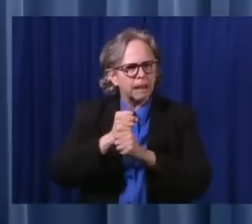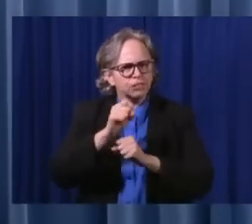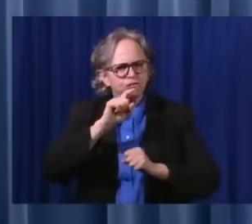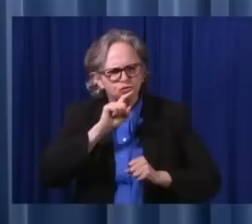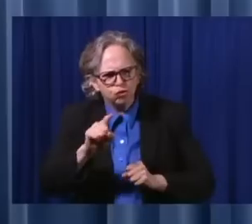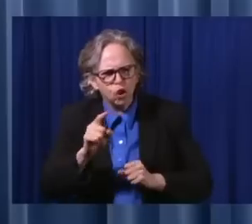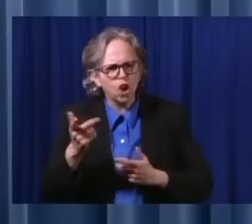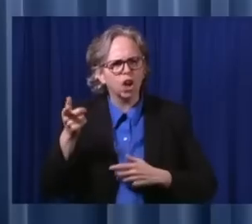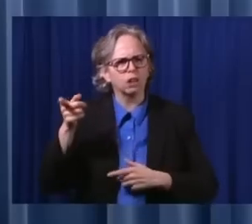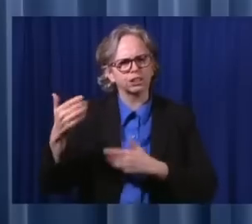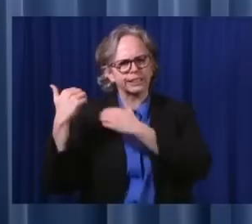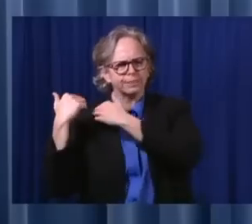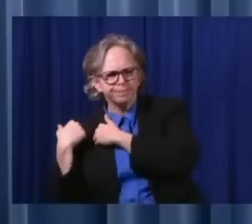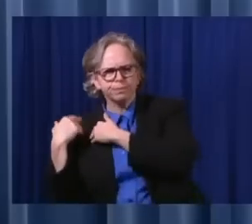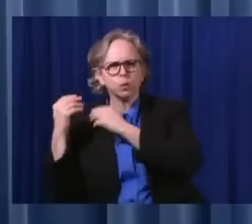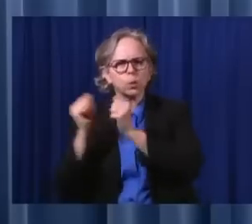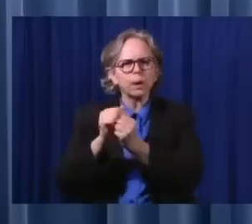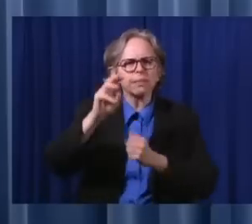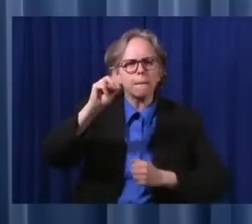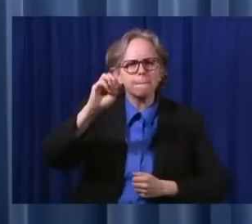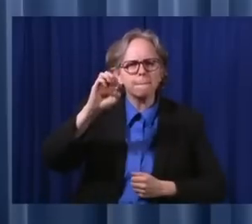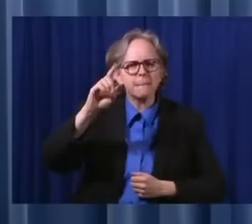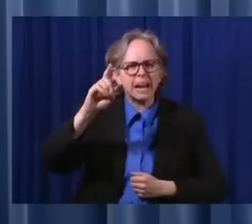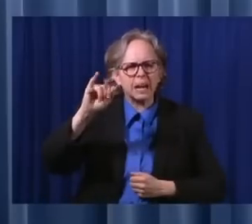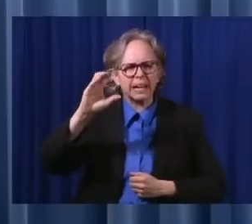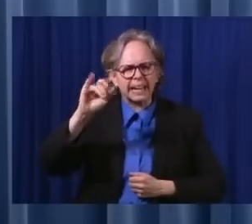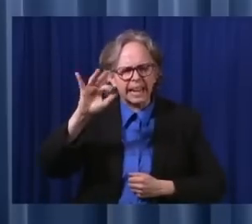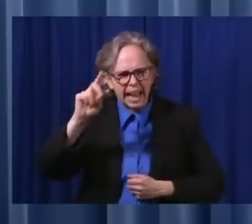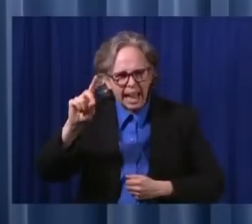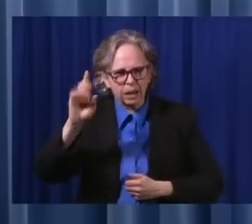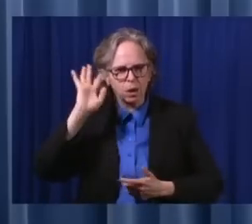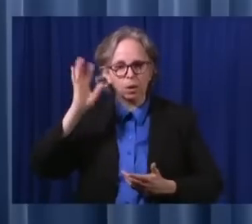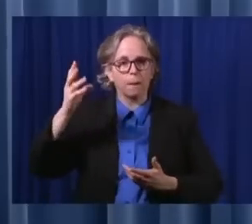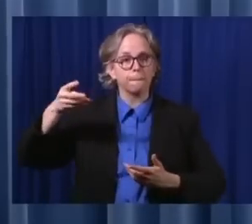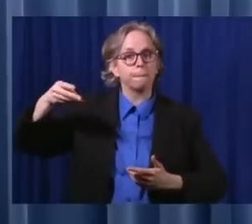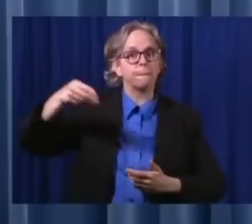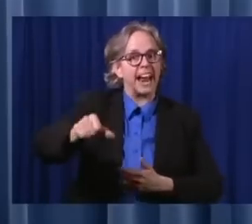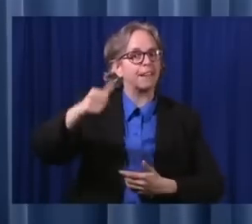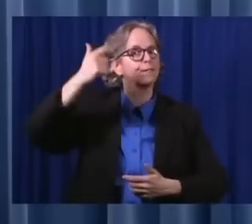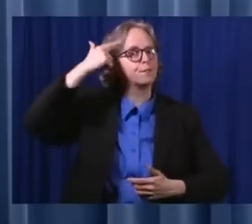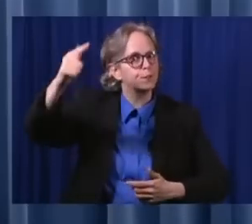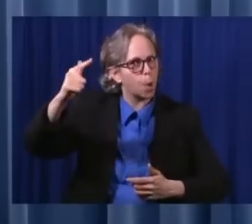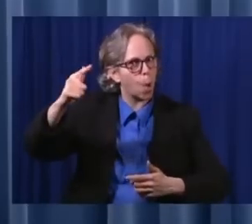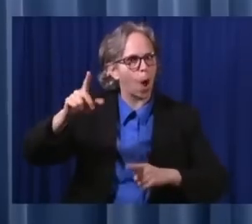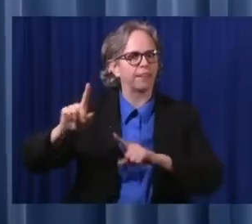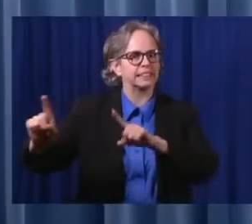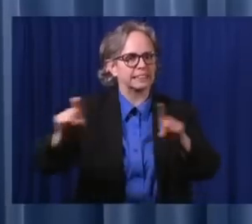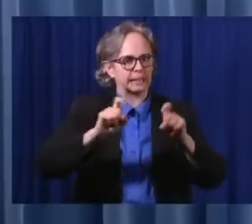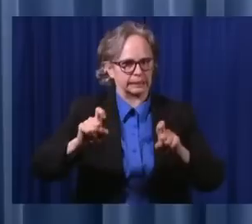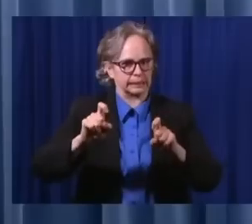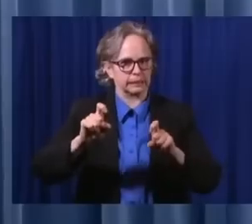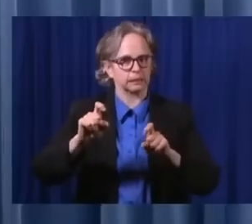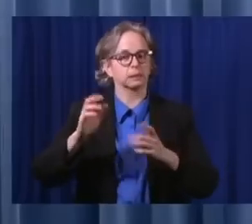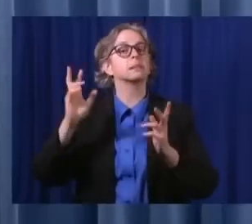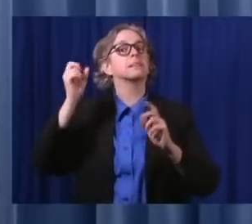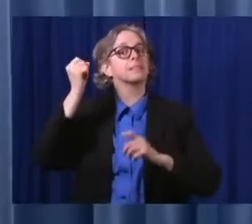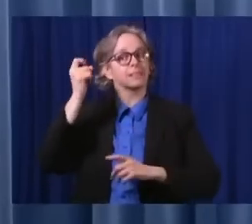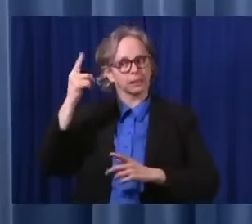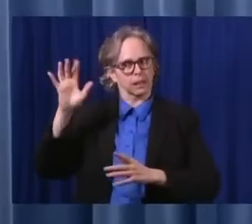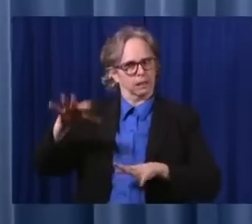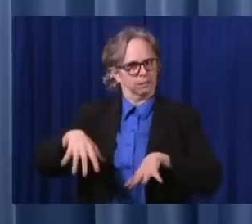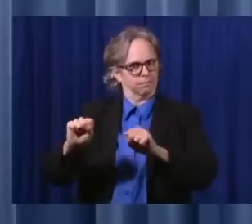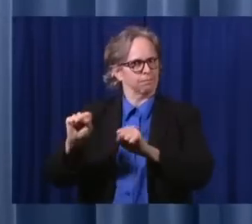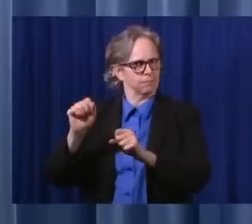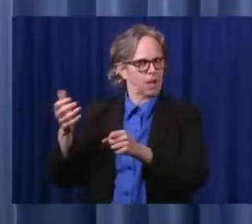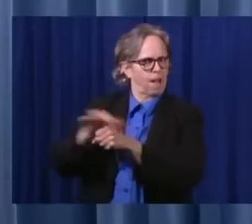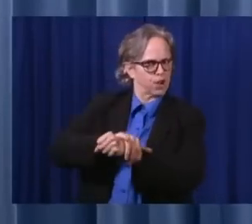Medicaid for people who are getting these tests at these pharmacies. So that is a work in progress, but